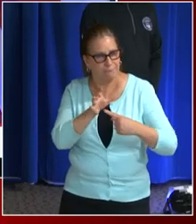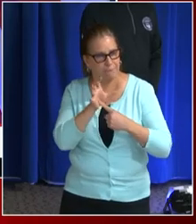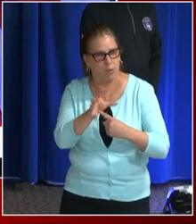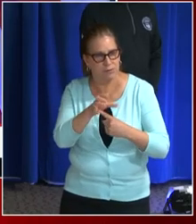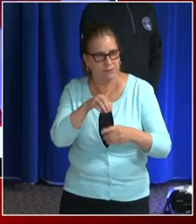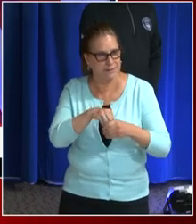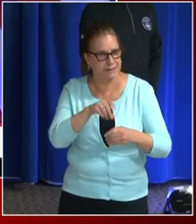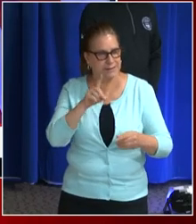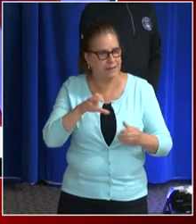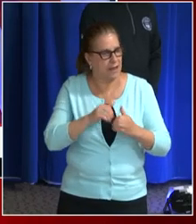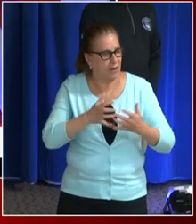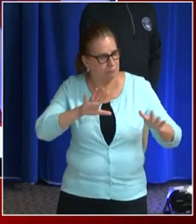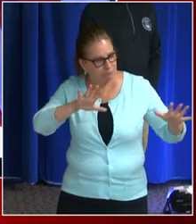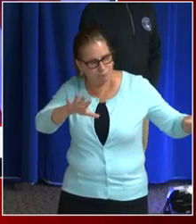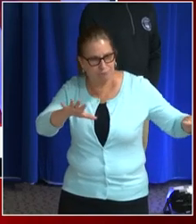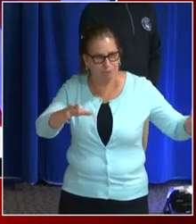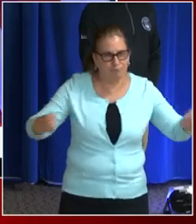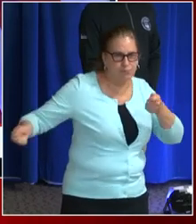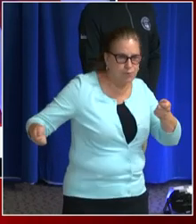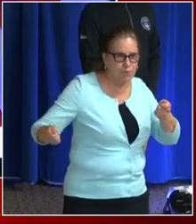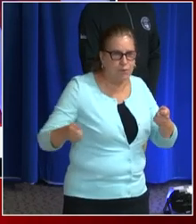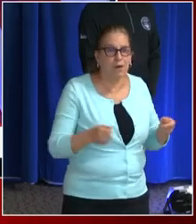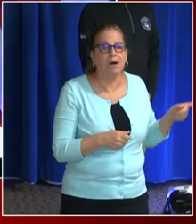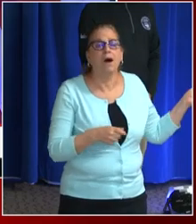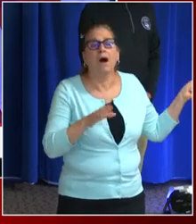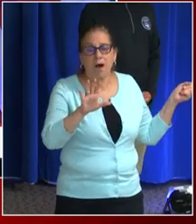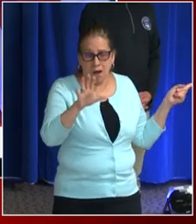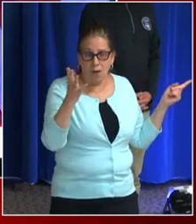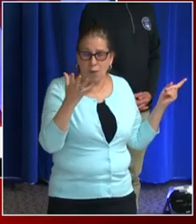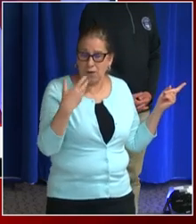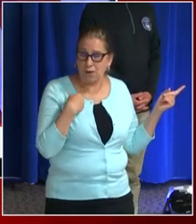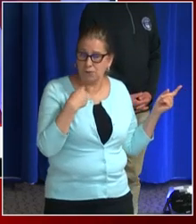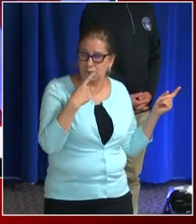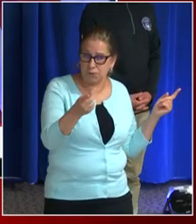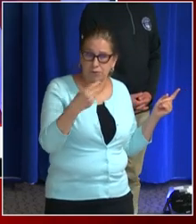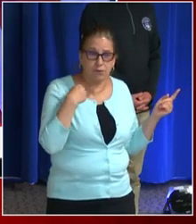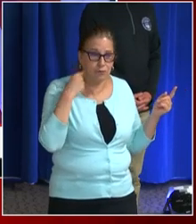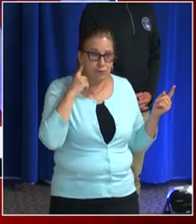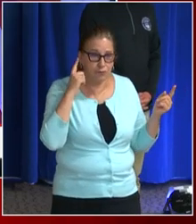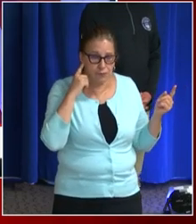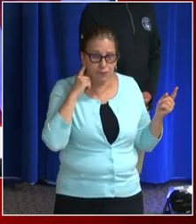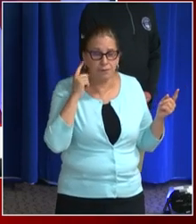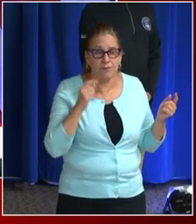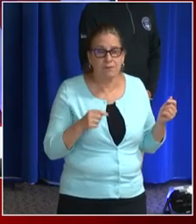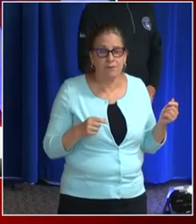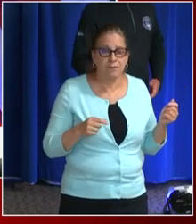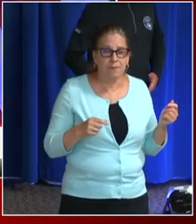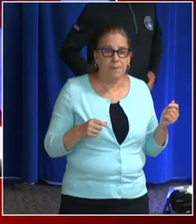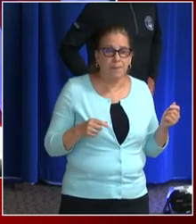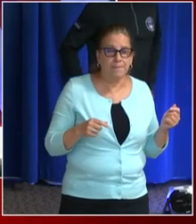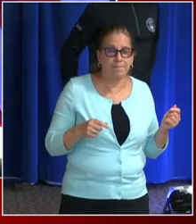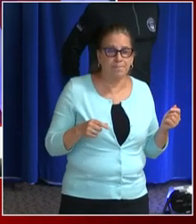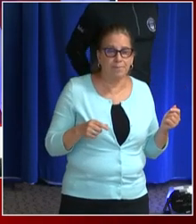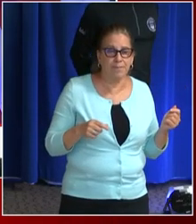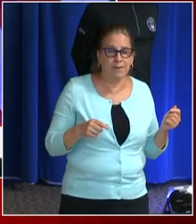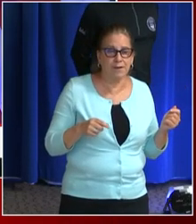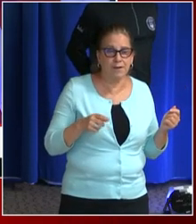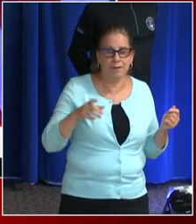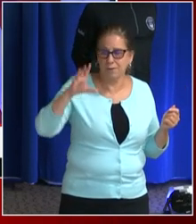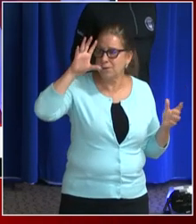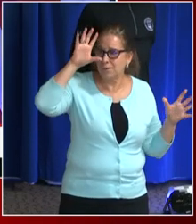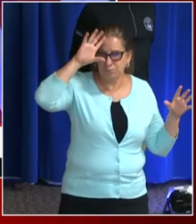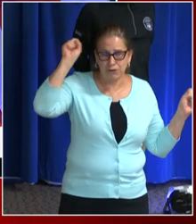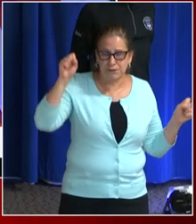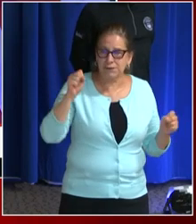I was told first of all, I heard what you all heard about the president saying that he